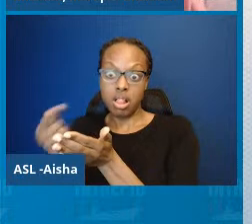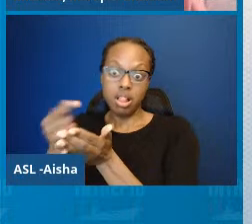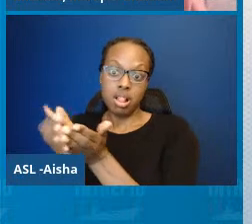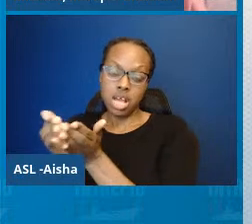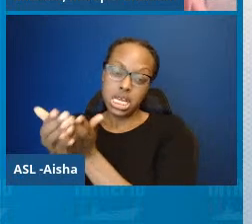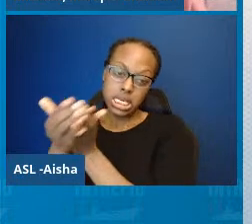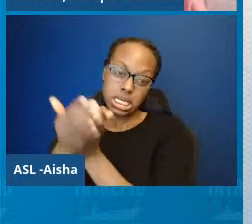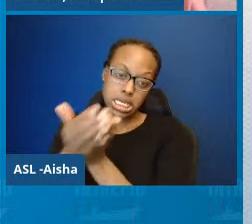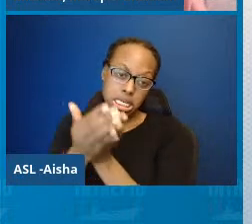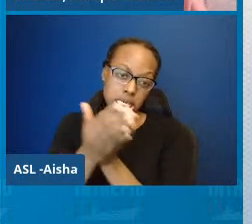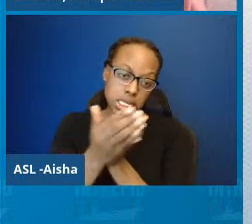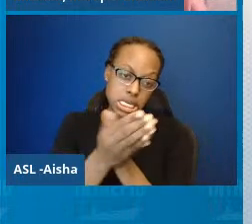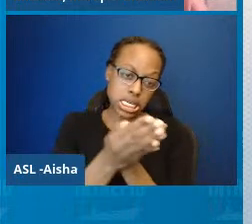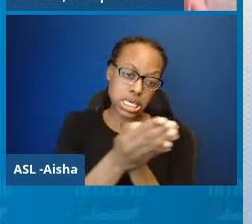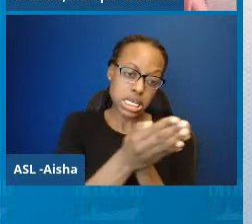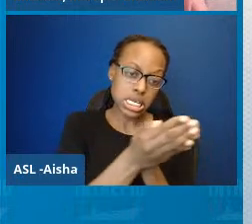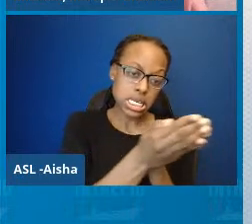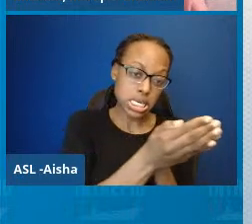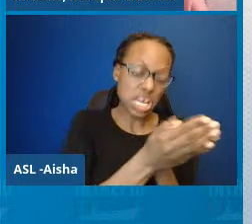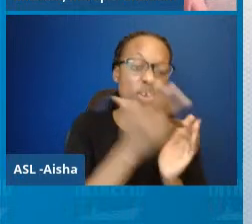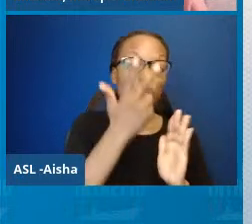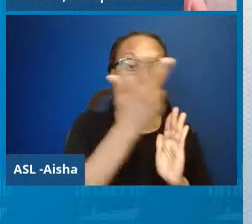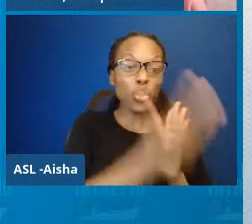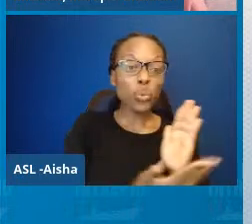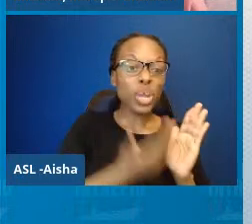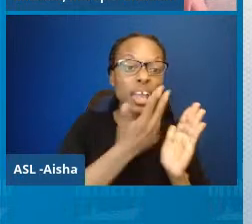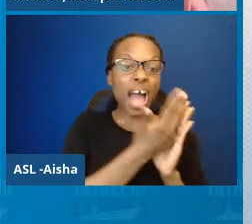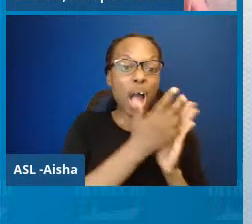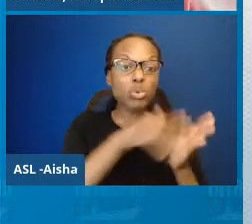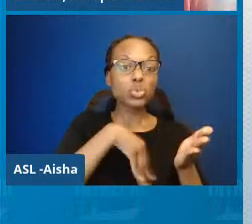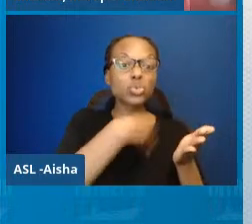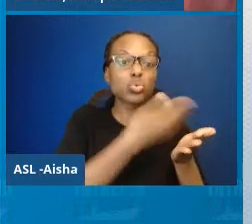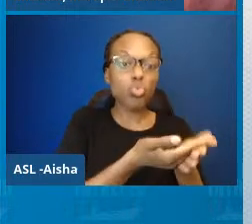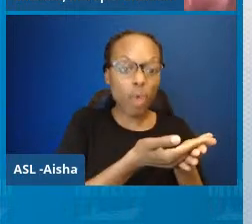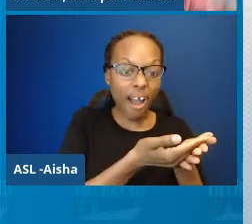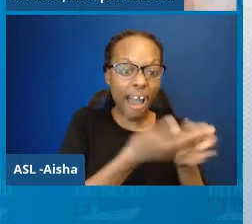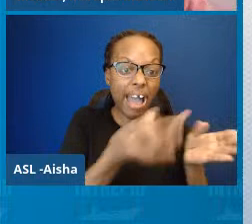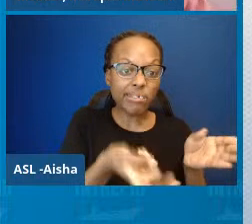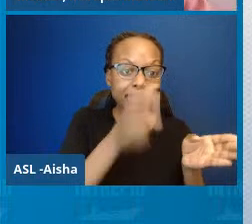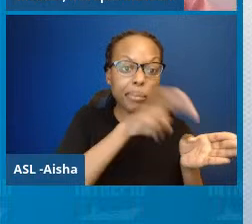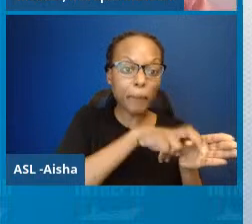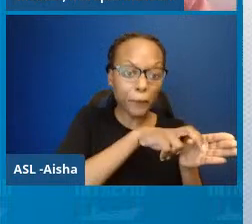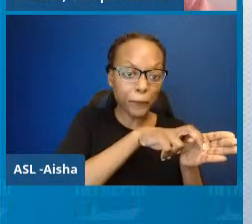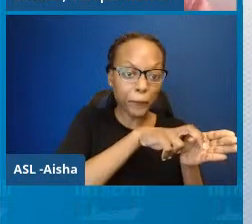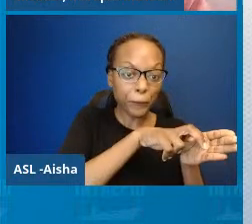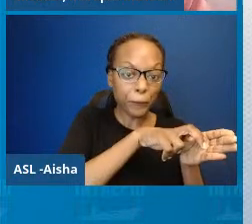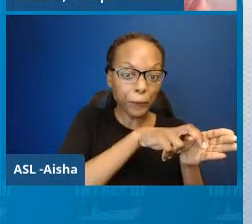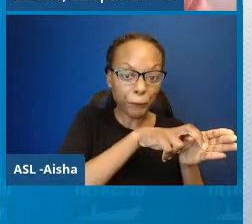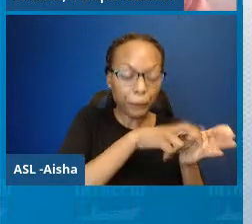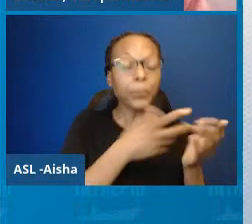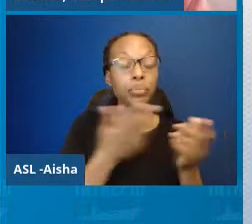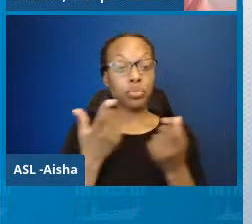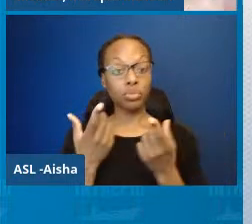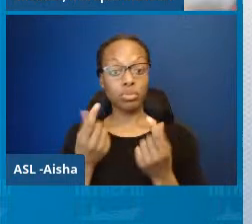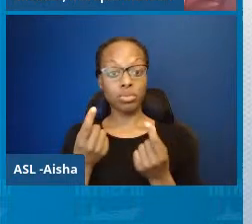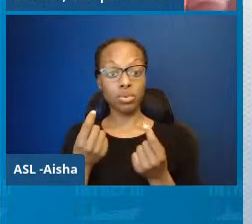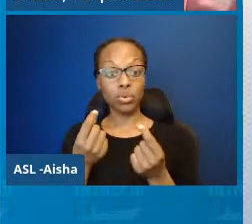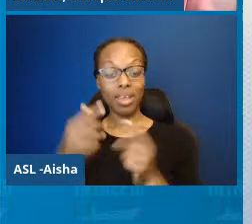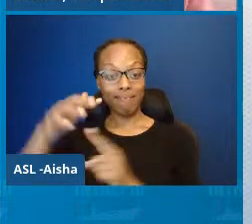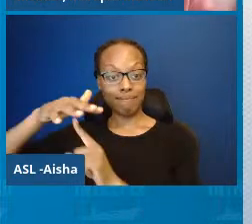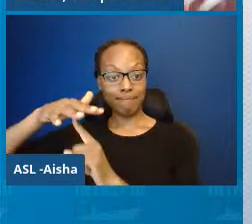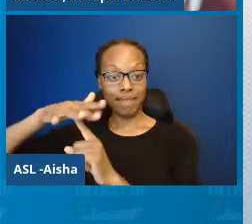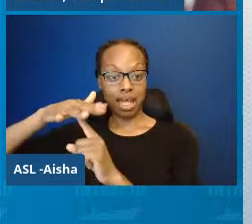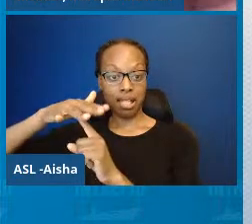travel to pick him up. And so the helicopter would fly out over,